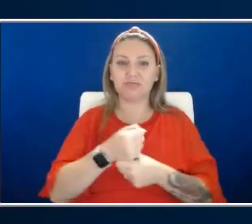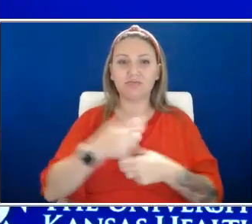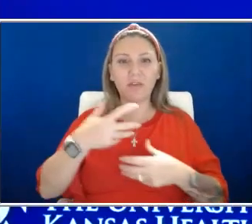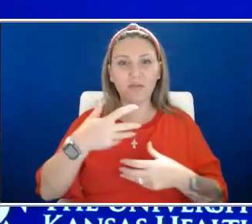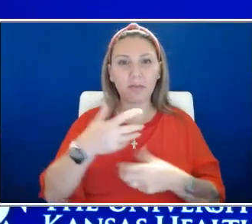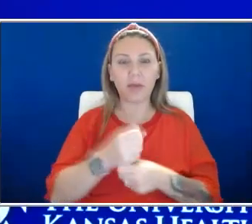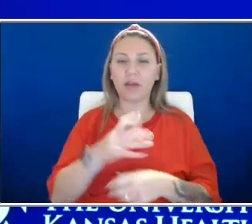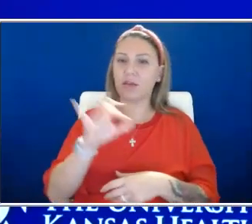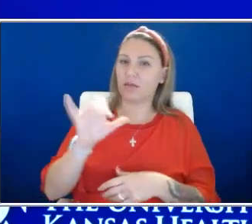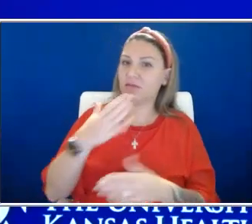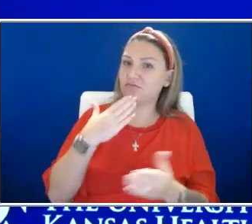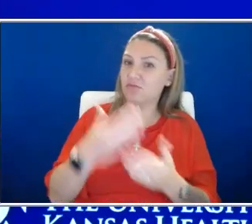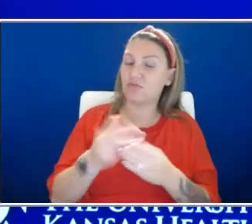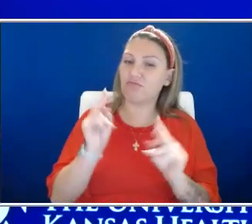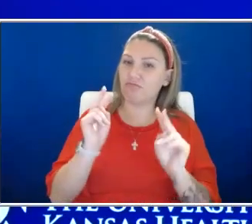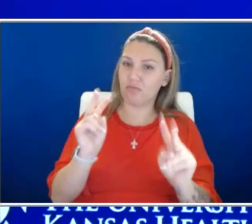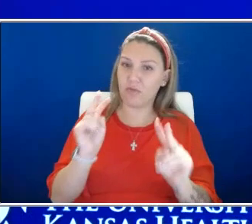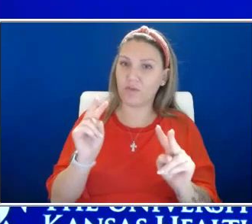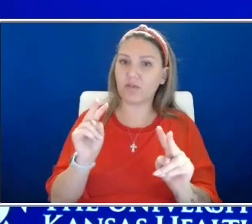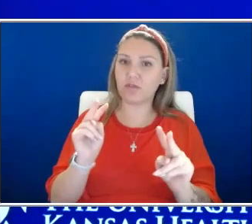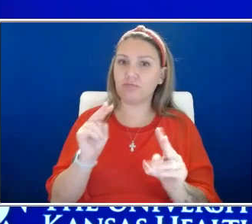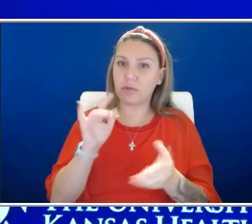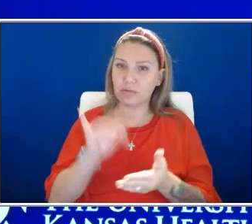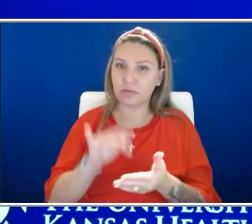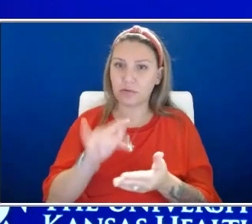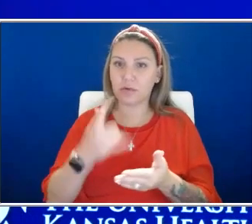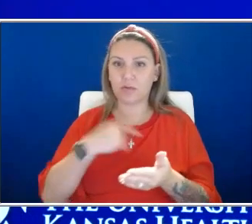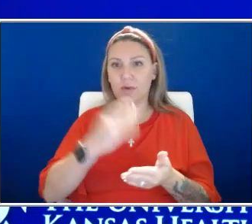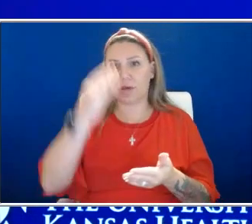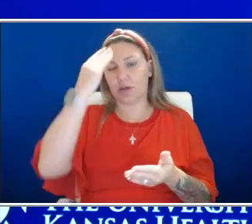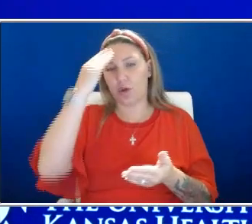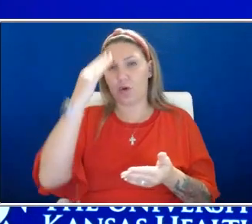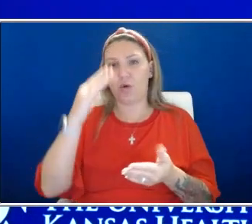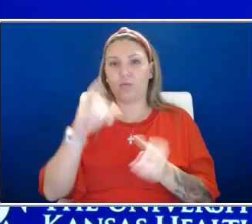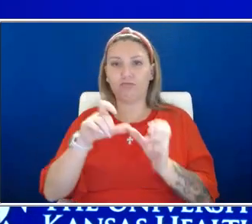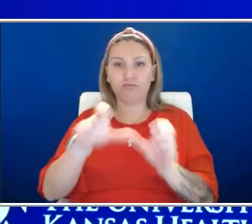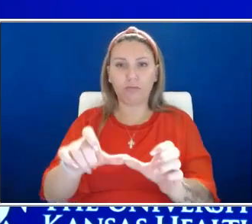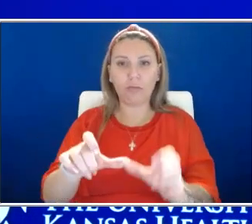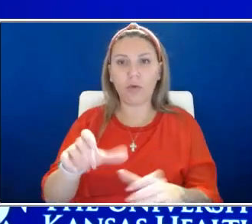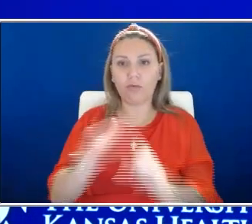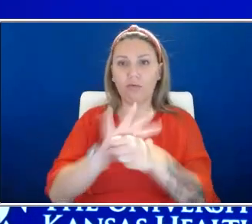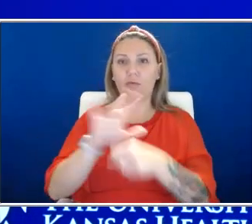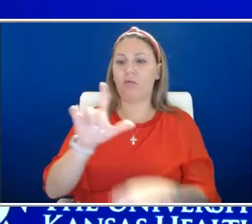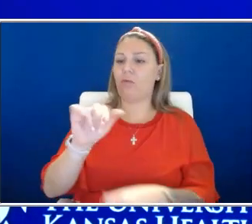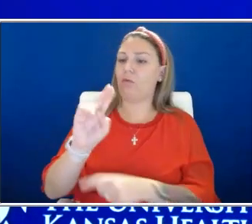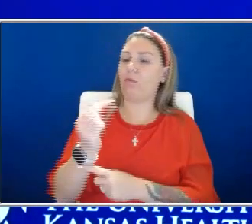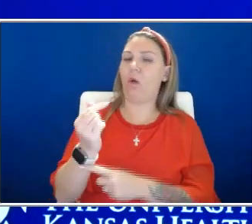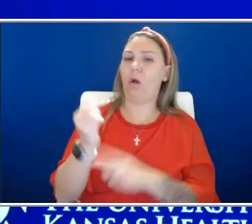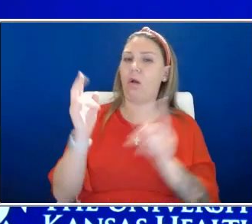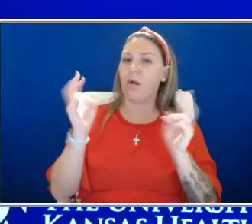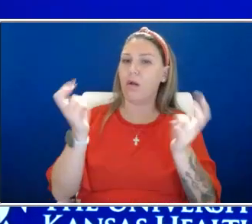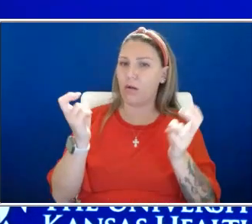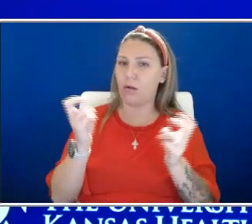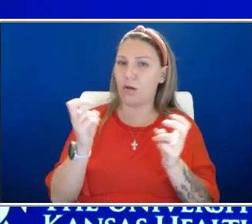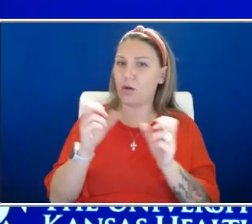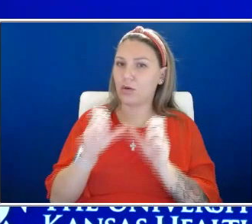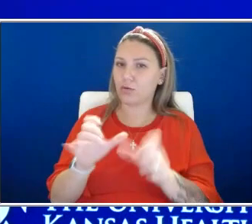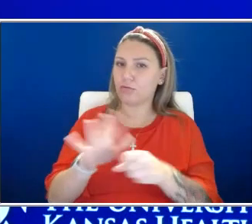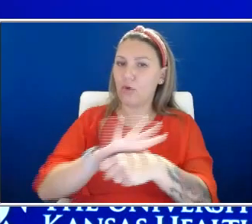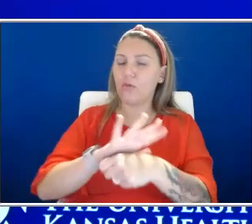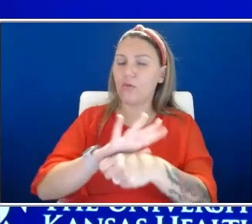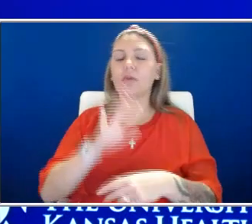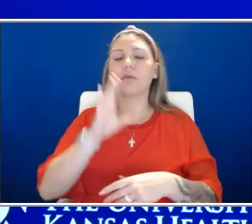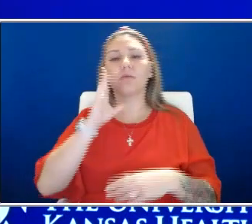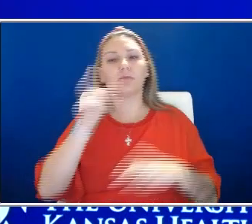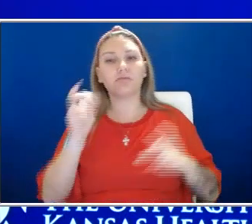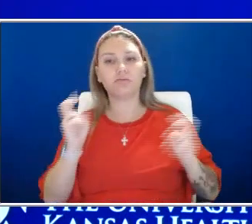is a good observational study. As you know, we know that long COVID is an issue, will be a health crisis.